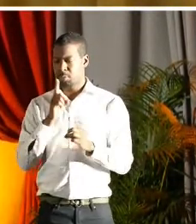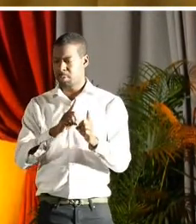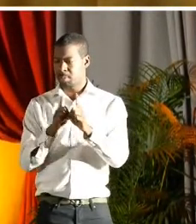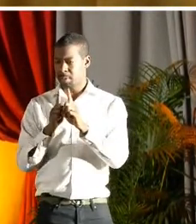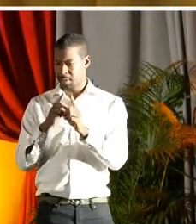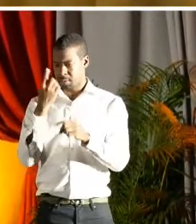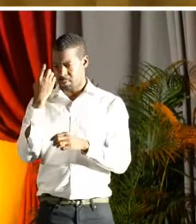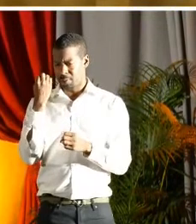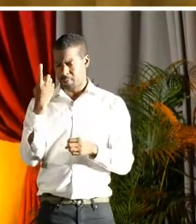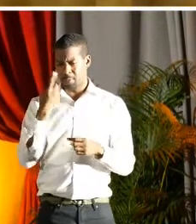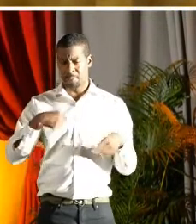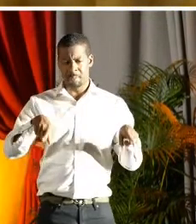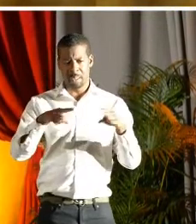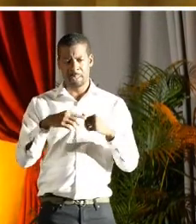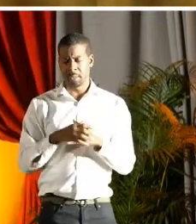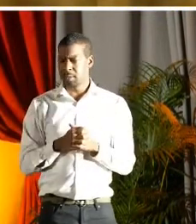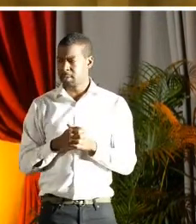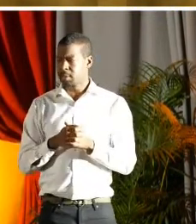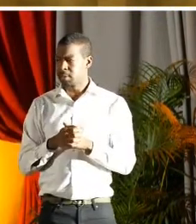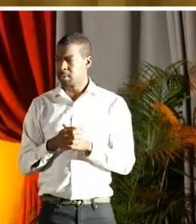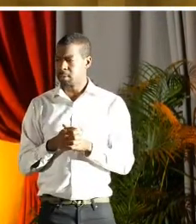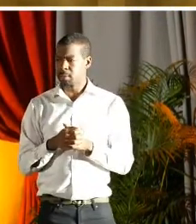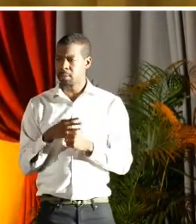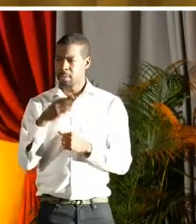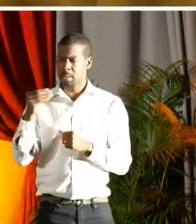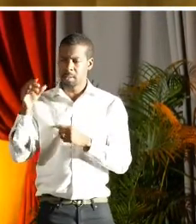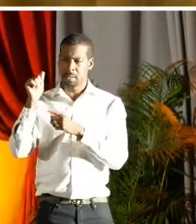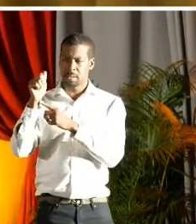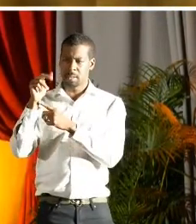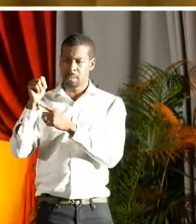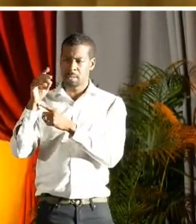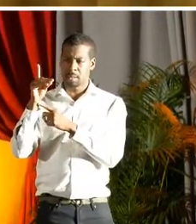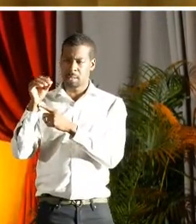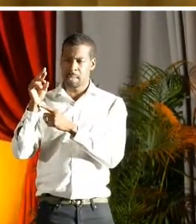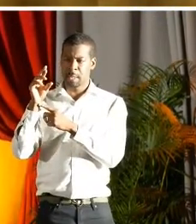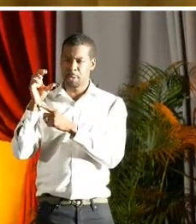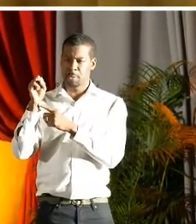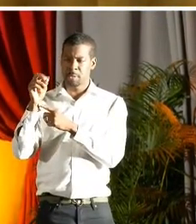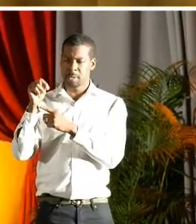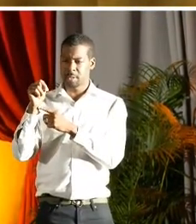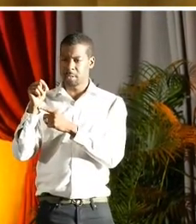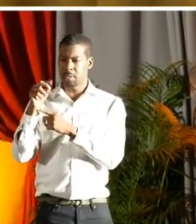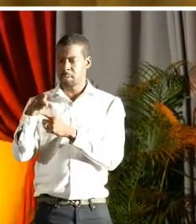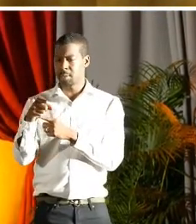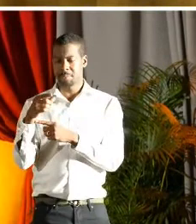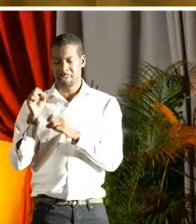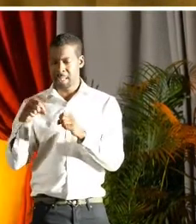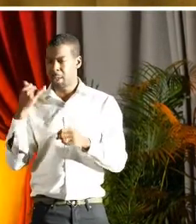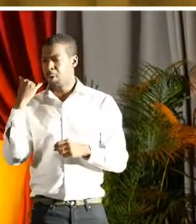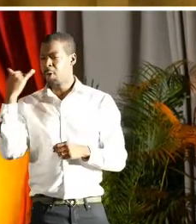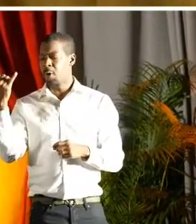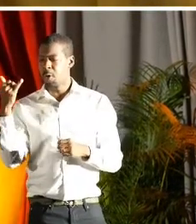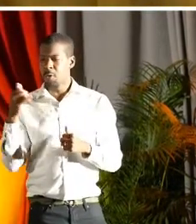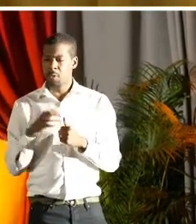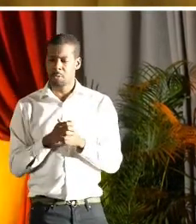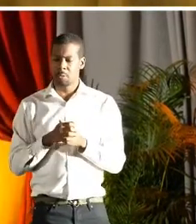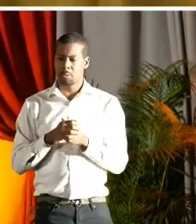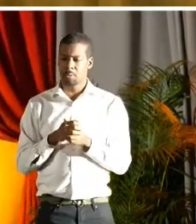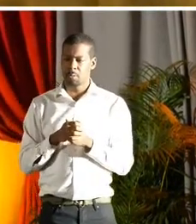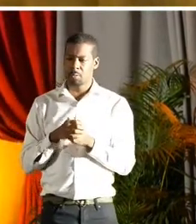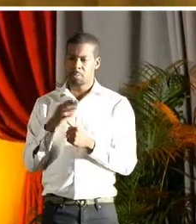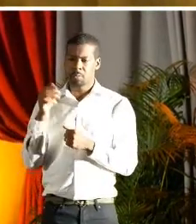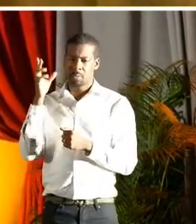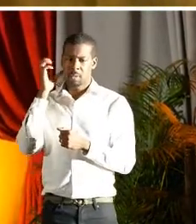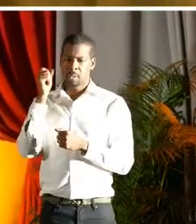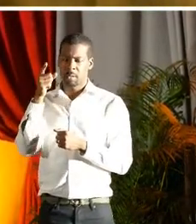many of us, to hear Reuben Anderson, who's a neighbor and someone that we still pick up the phone to call, and to hear